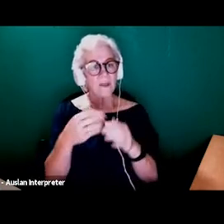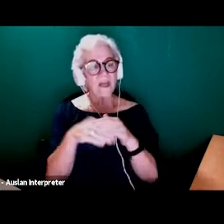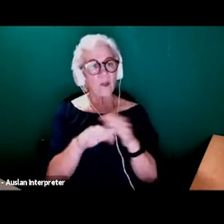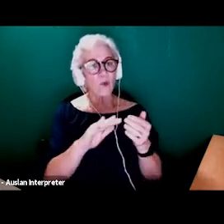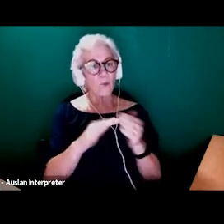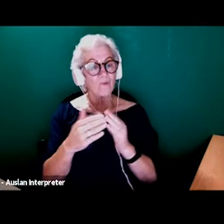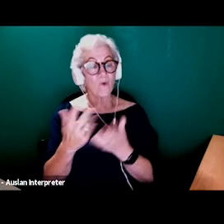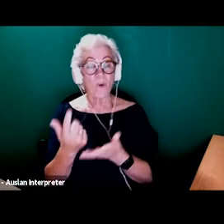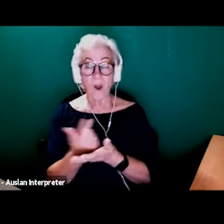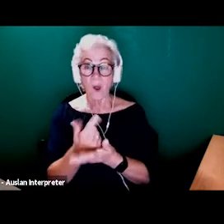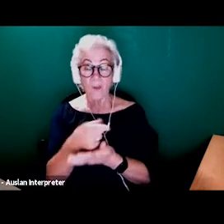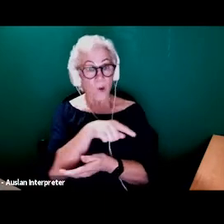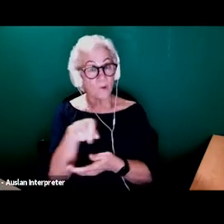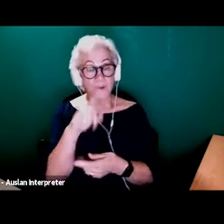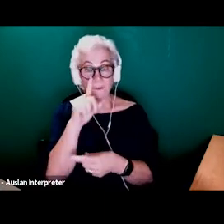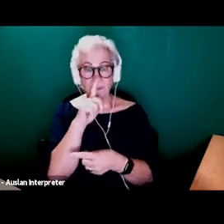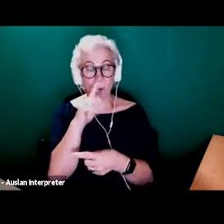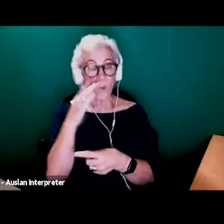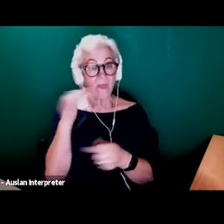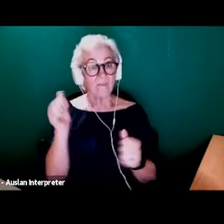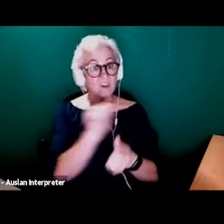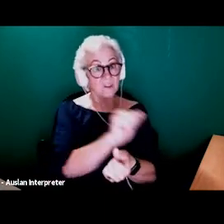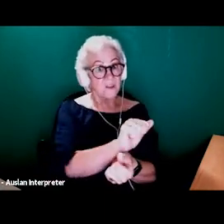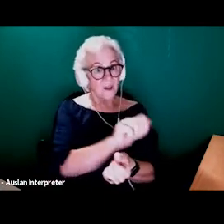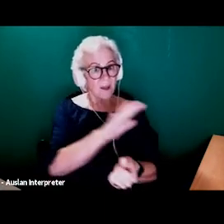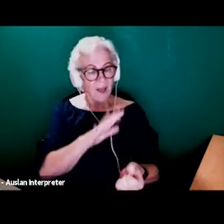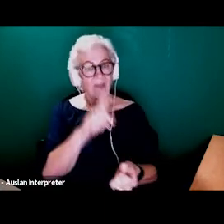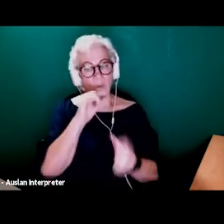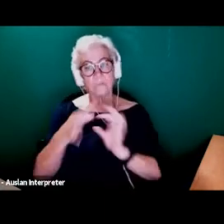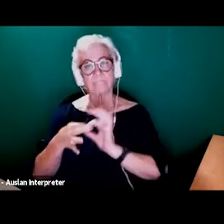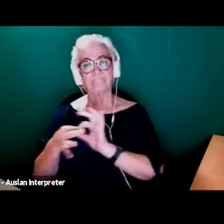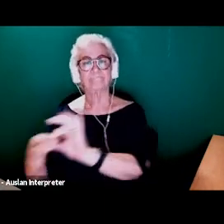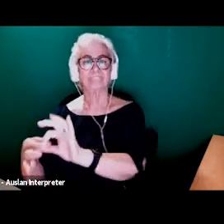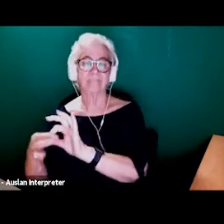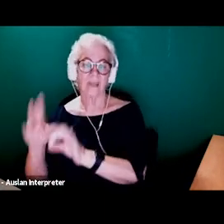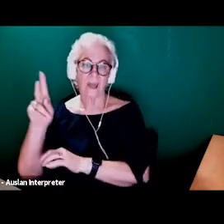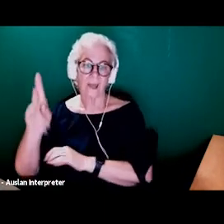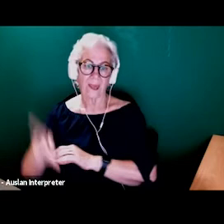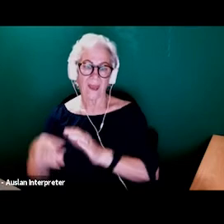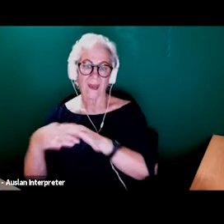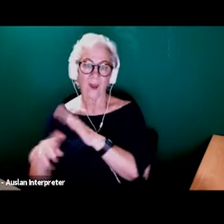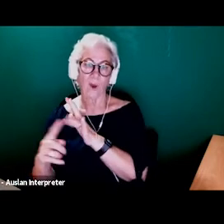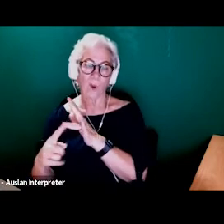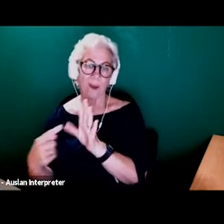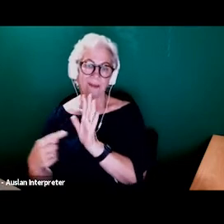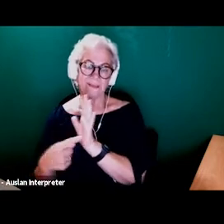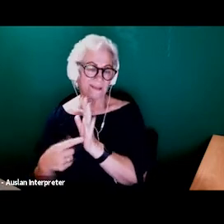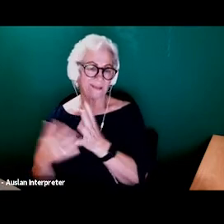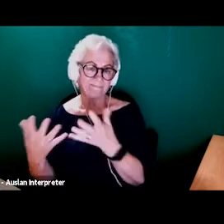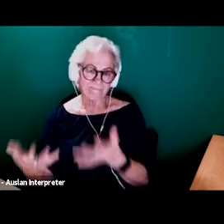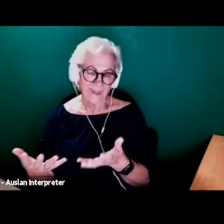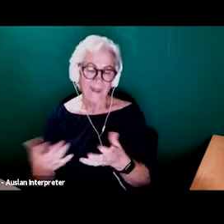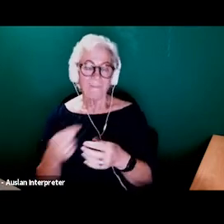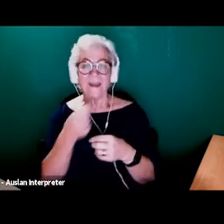of these people, once they came out of prison, they were able to re-engage in OAT. So it would be